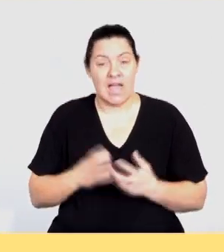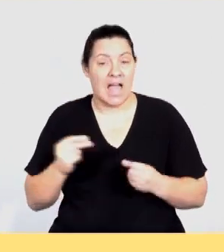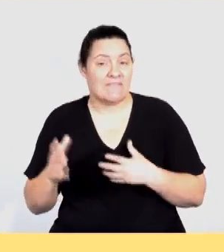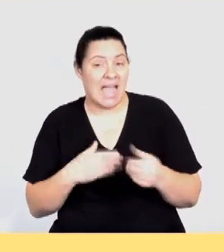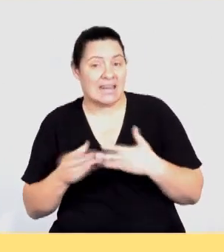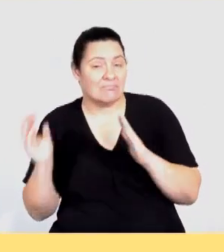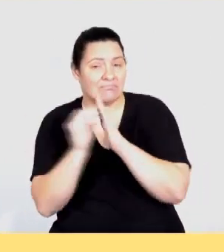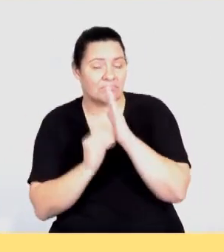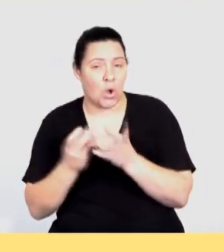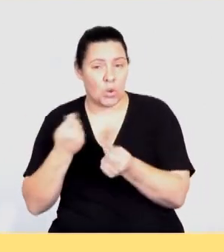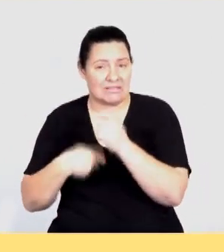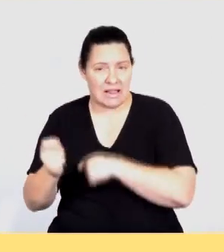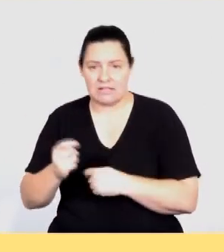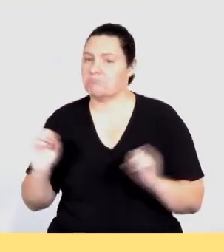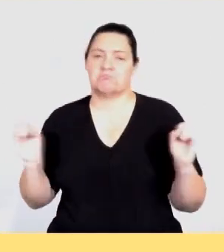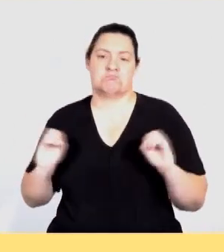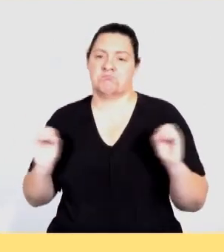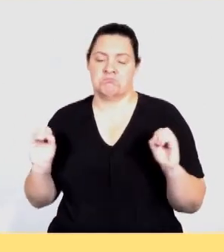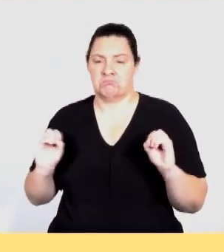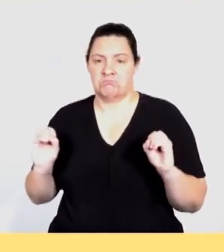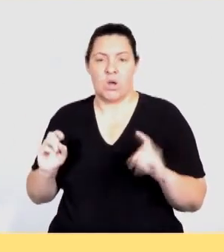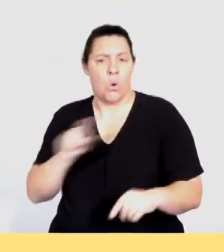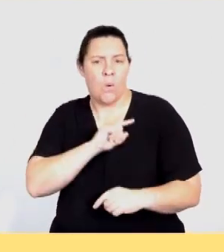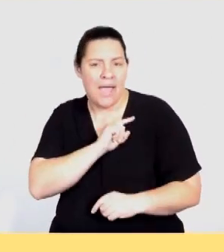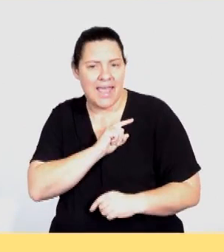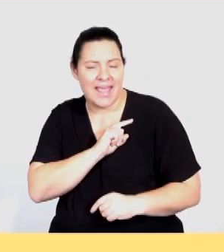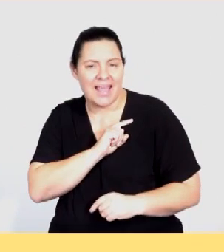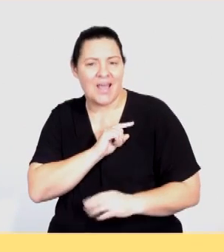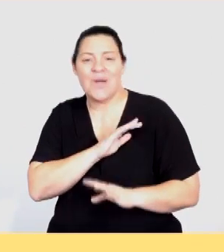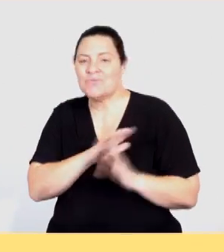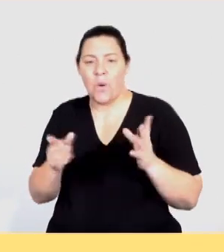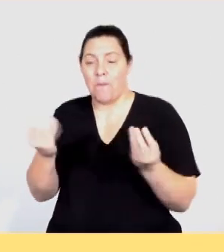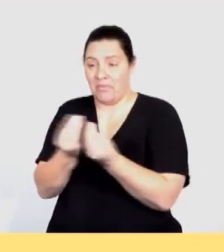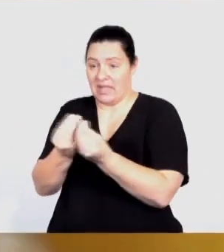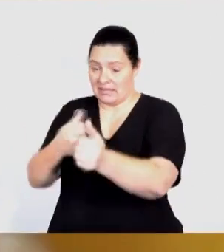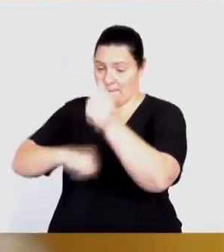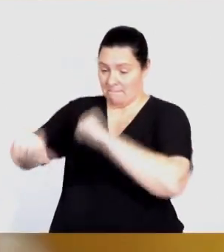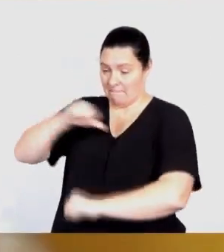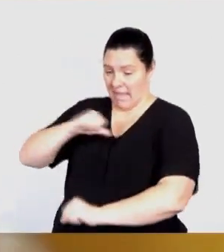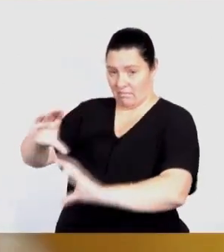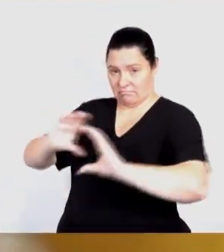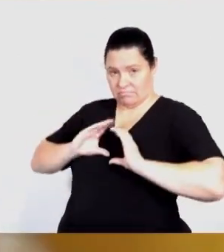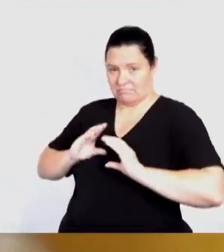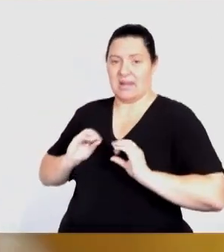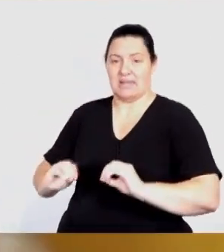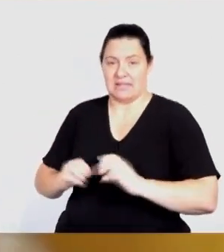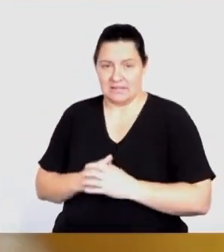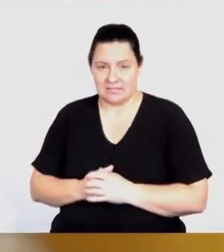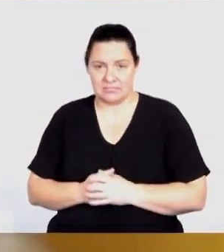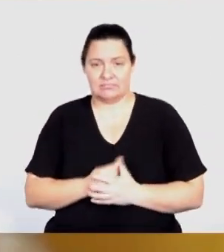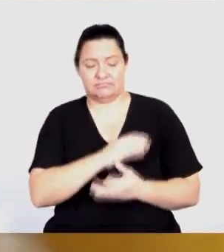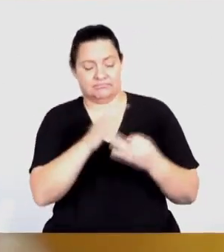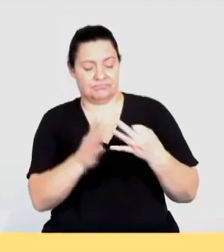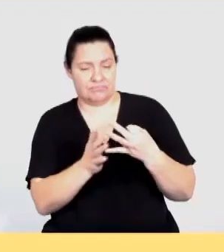250. Do I have anything to record in the cost of sales? No. Do you remember why? Because no goods have been returned to